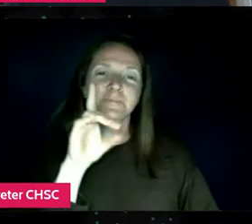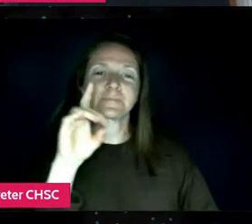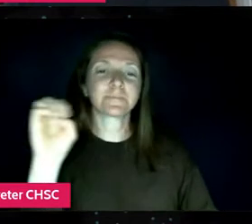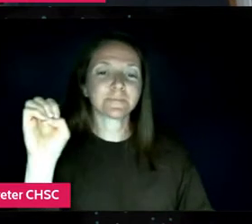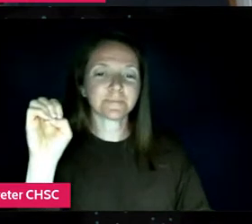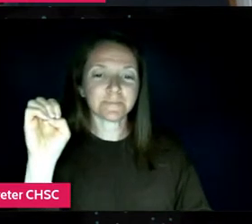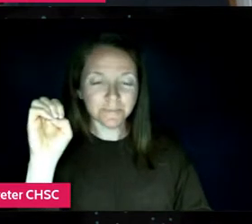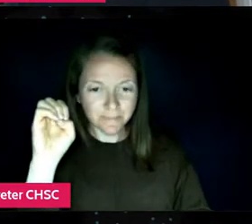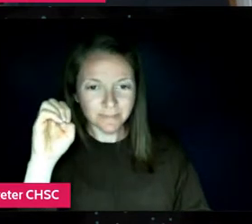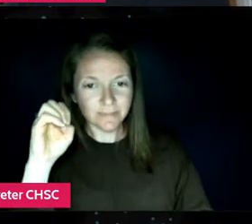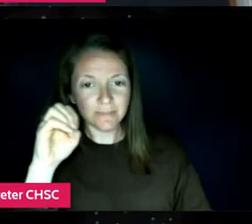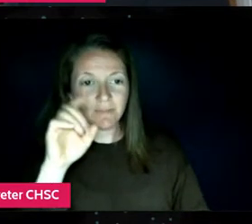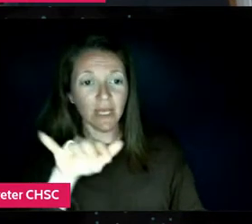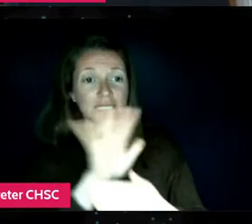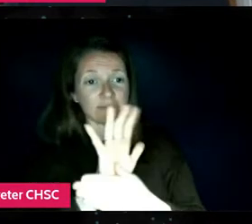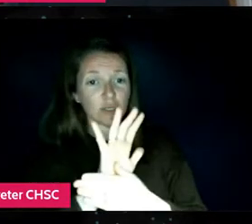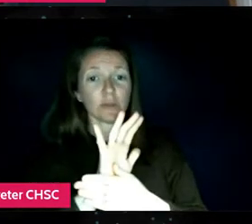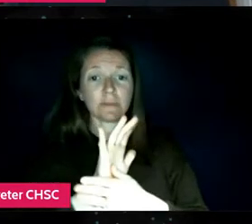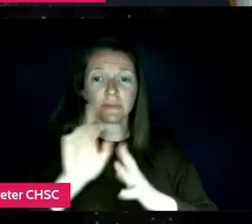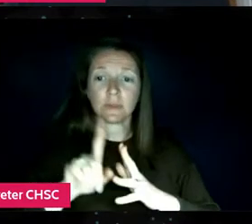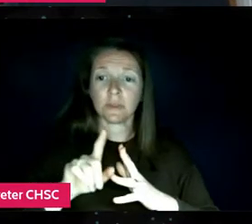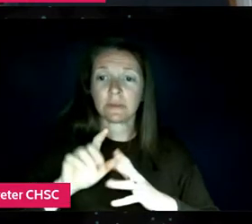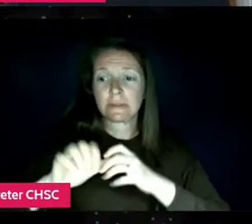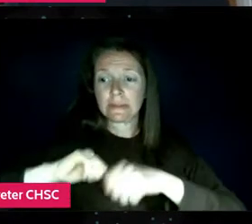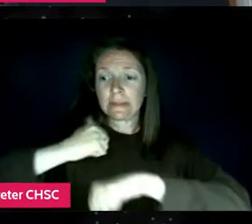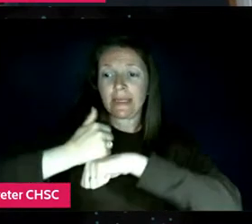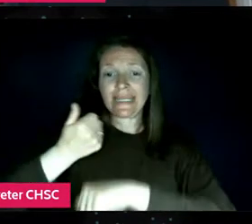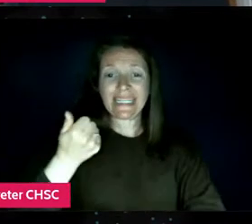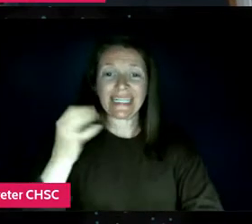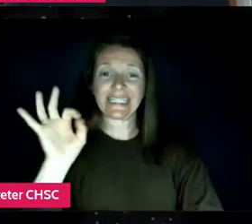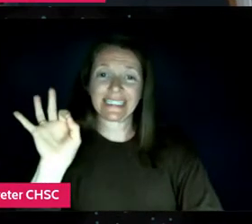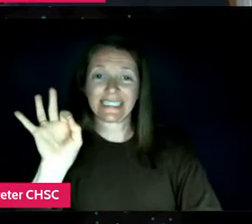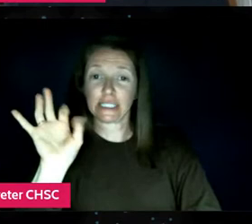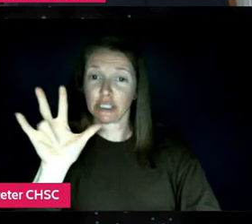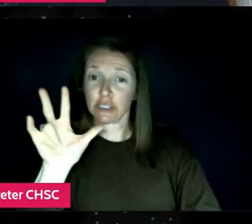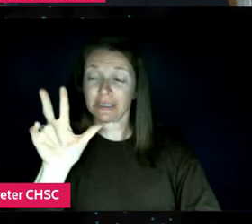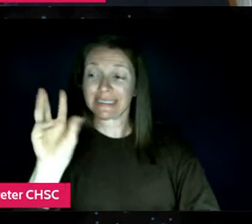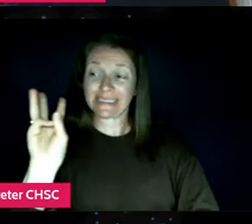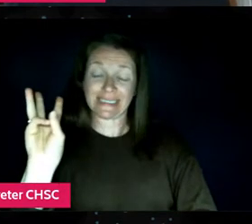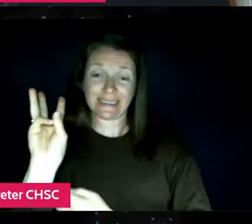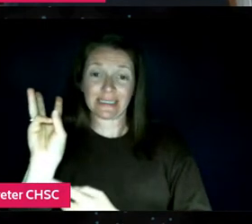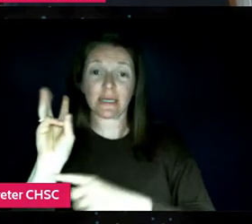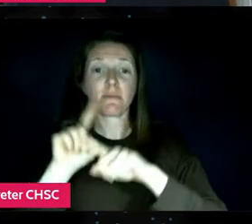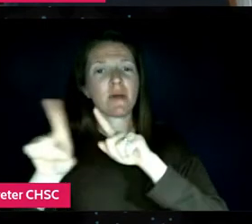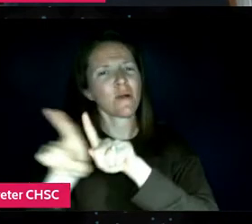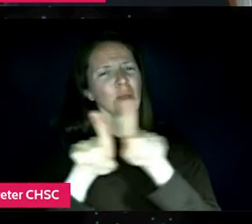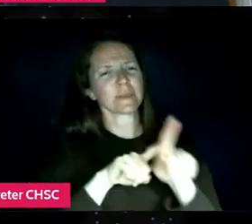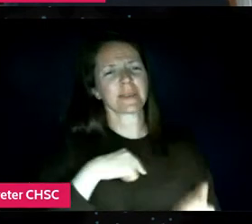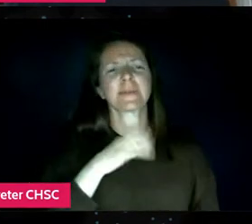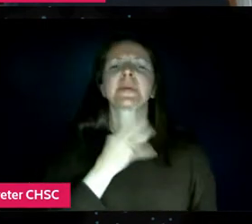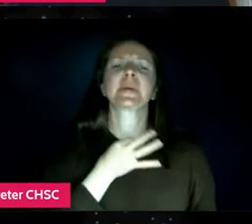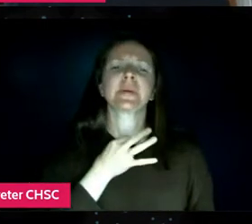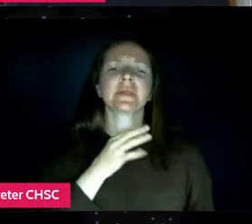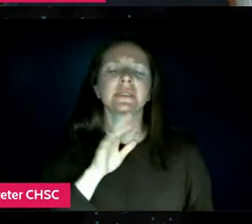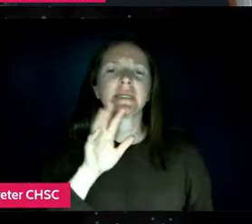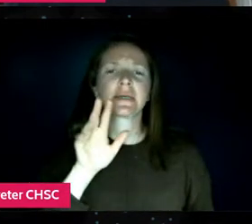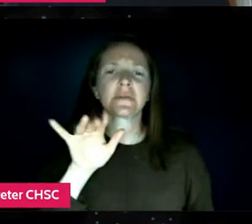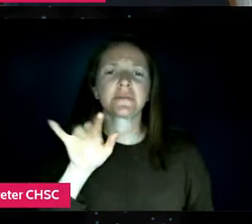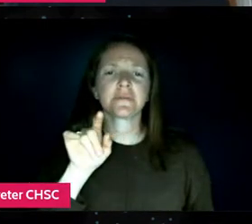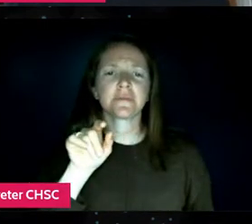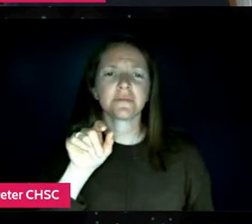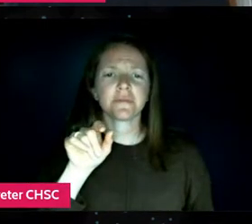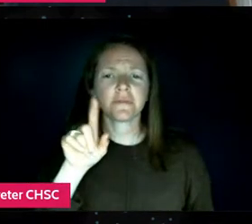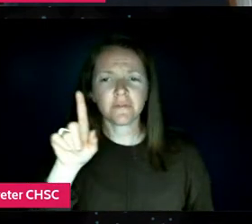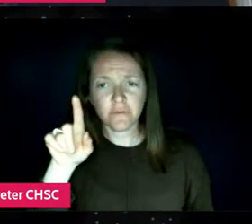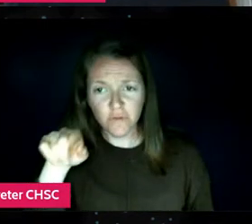it's a film, as I mentioned, set in 1936. But I'm also curious if you,